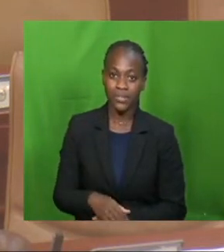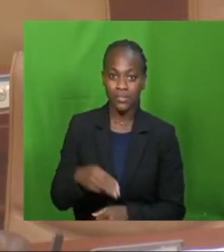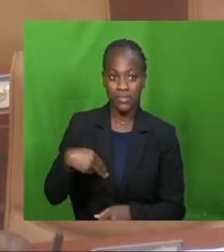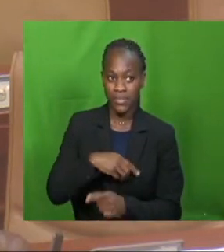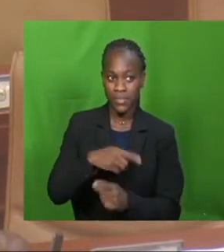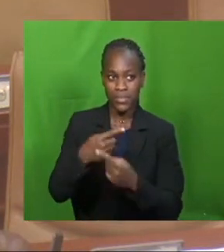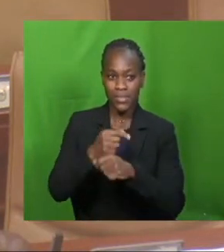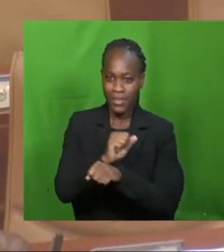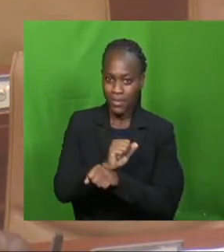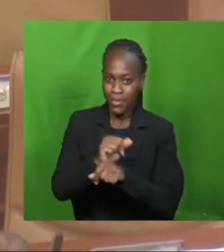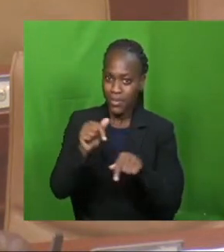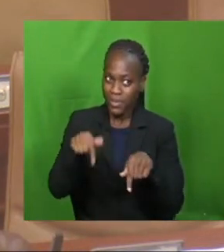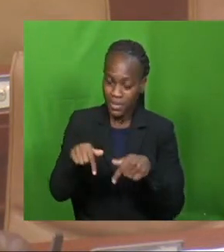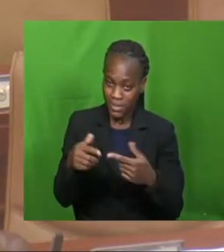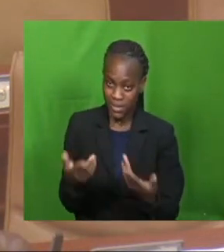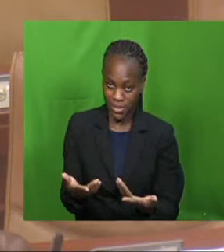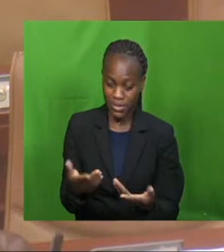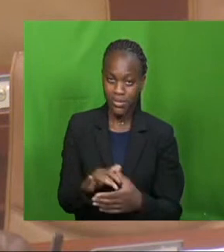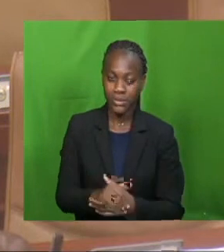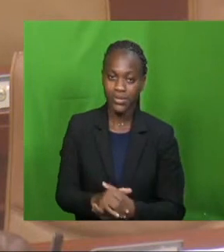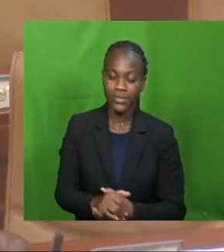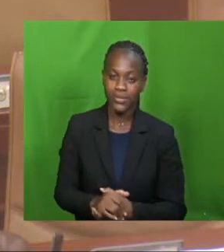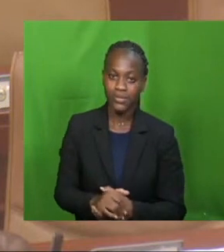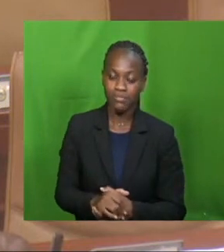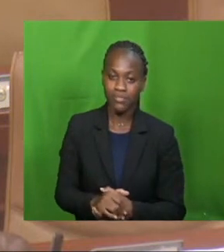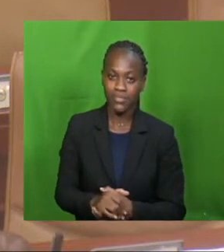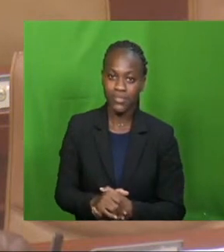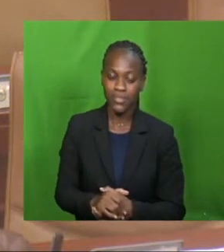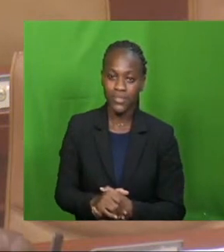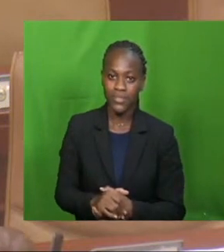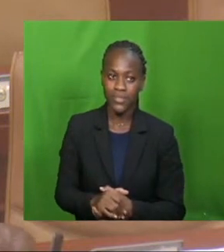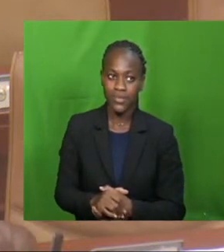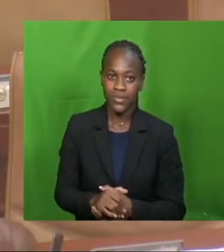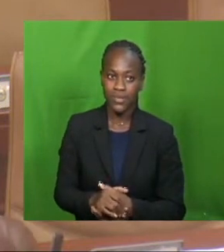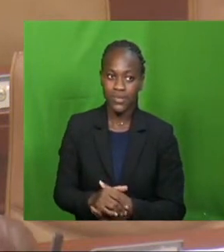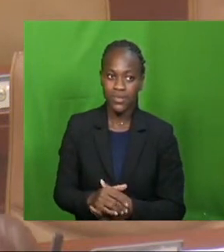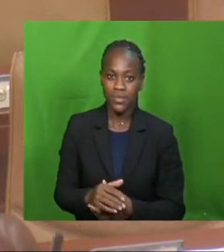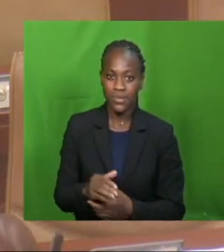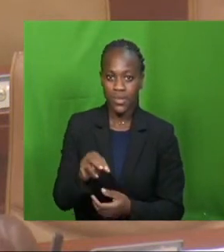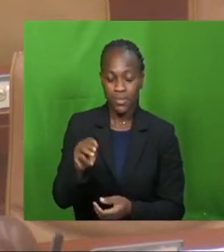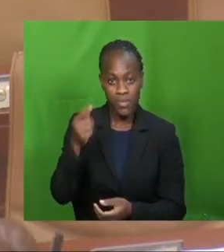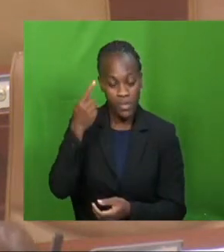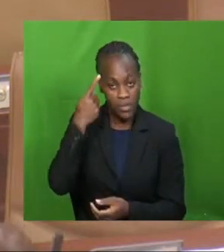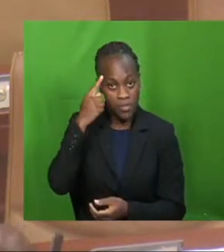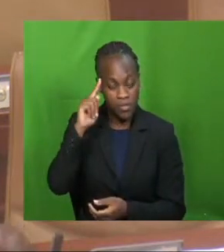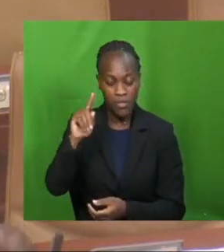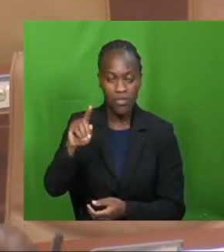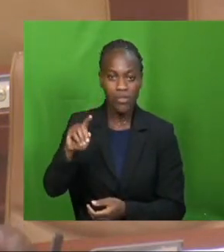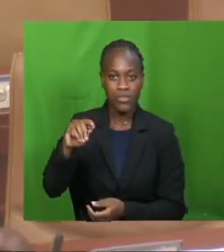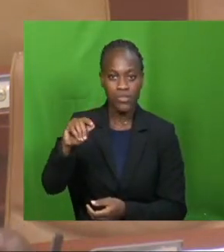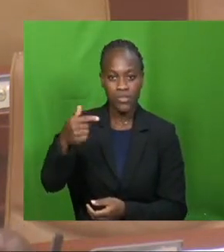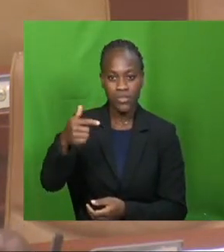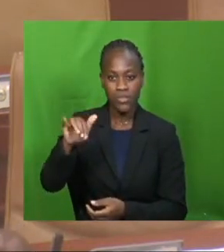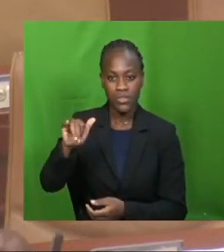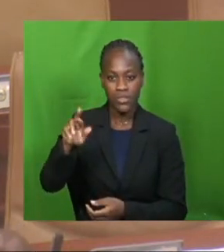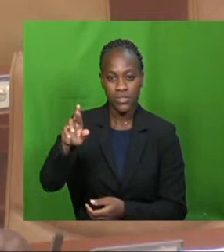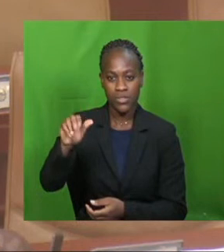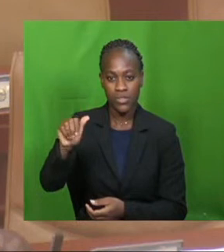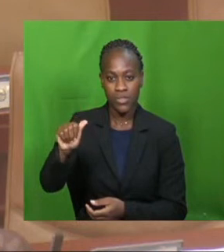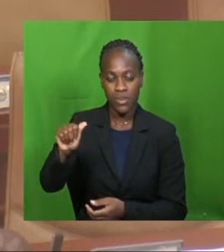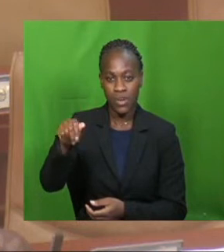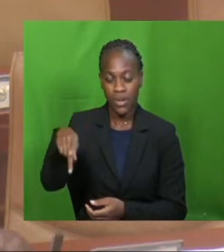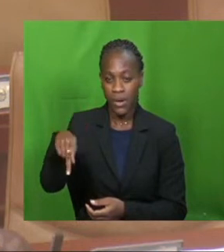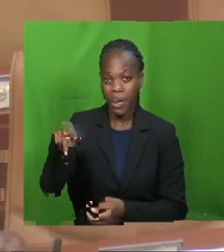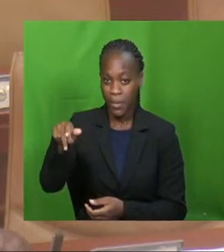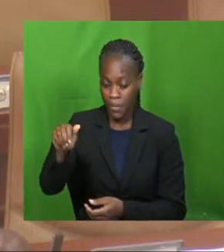be Honourable Member for Jirapa, Honourable Dapila was in the House.